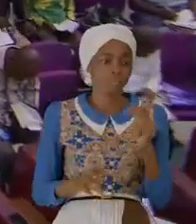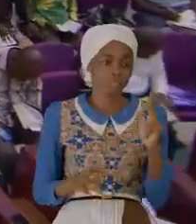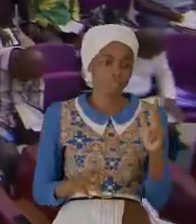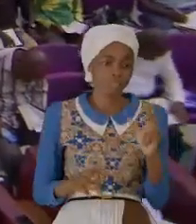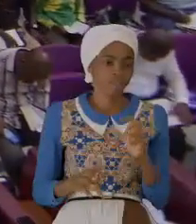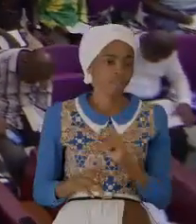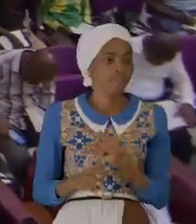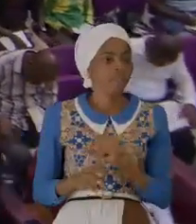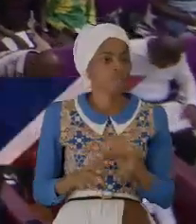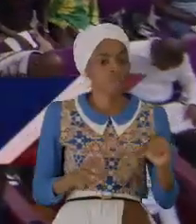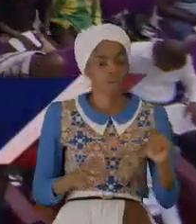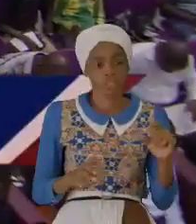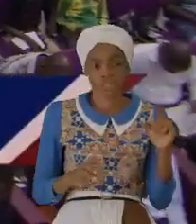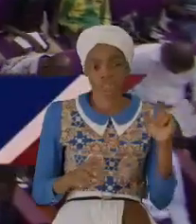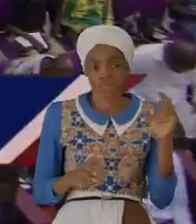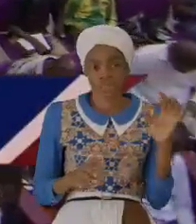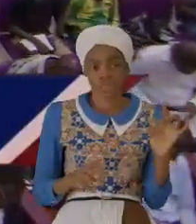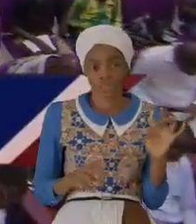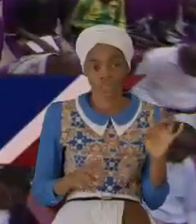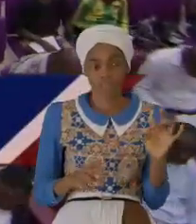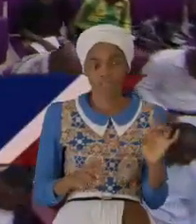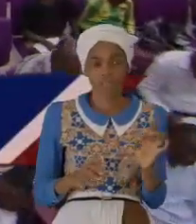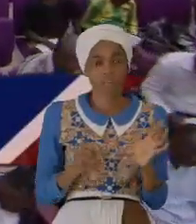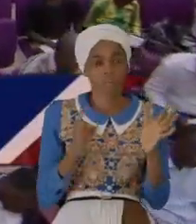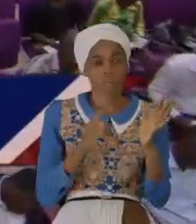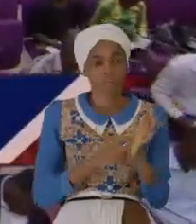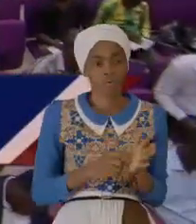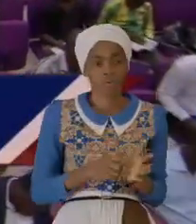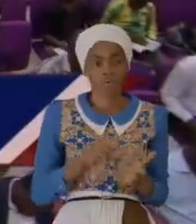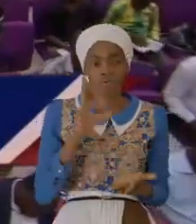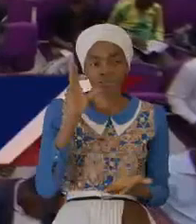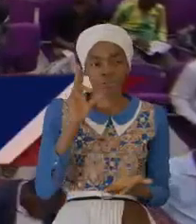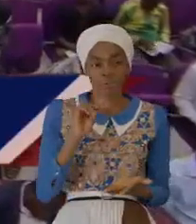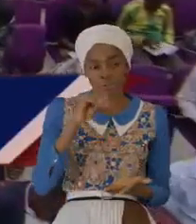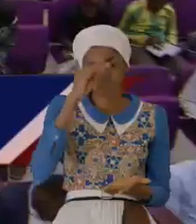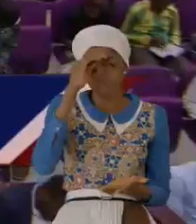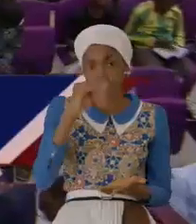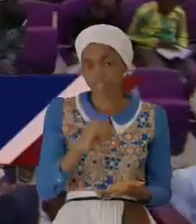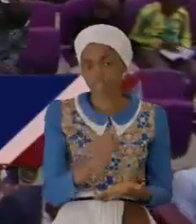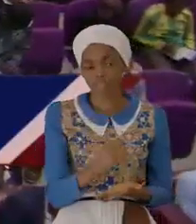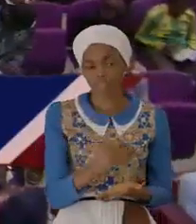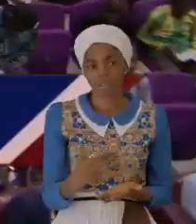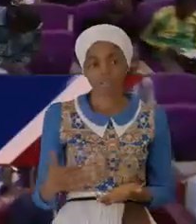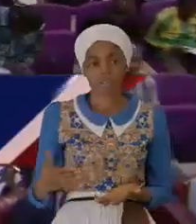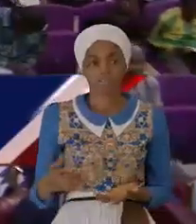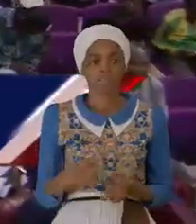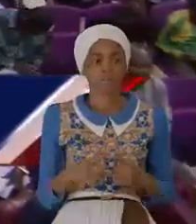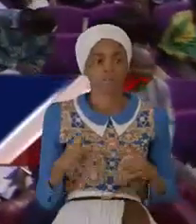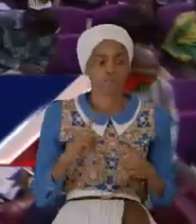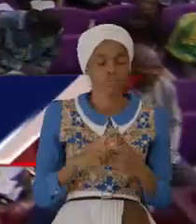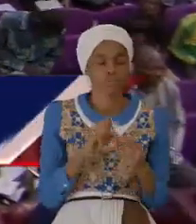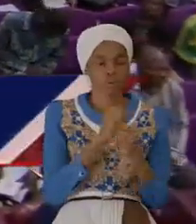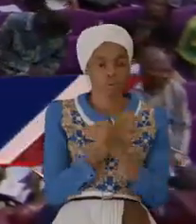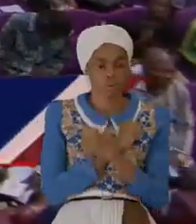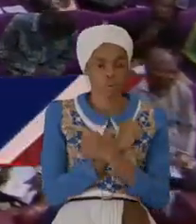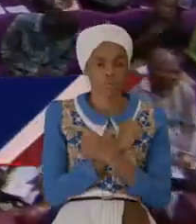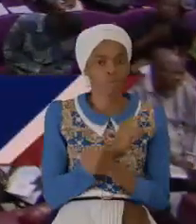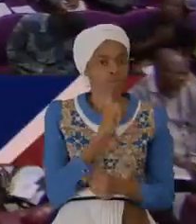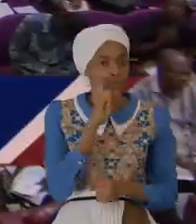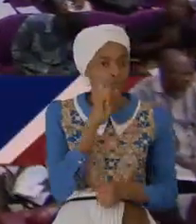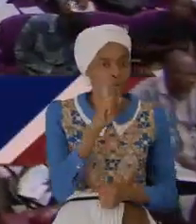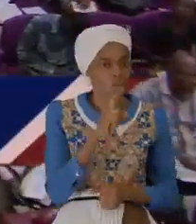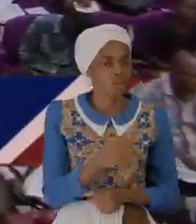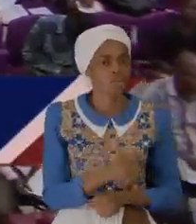we're looking at verse 8. Oh, no man anything but to love